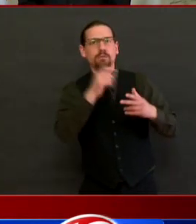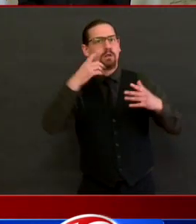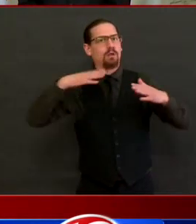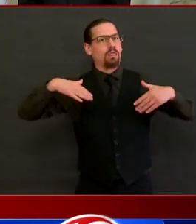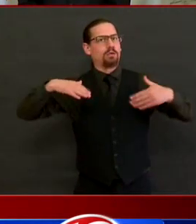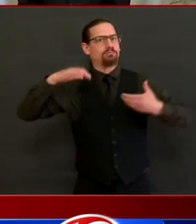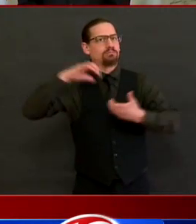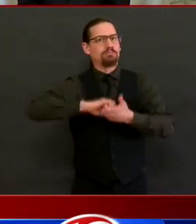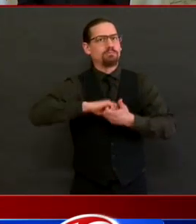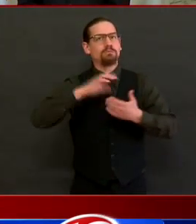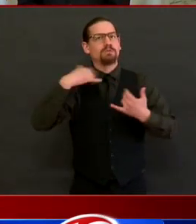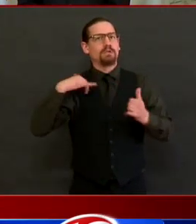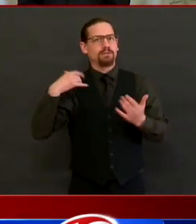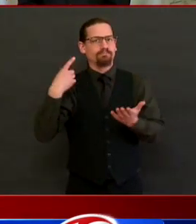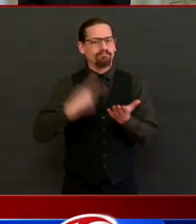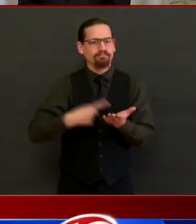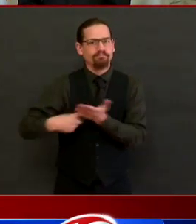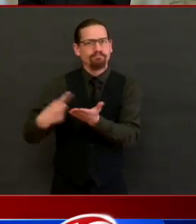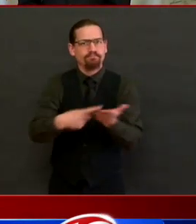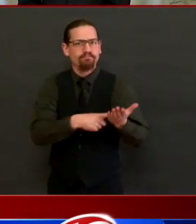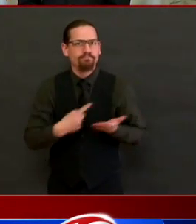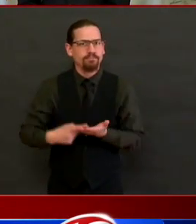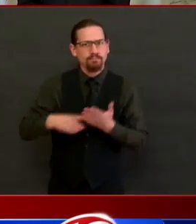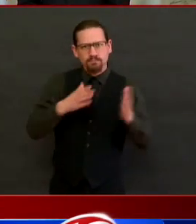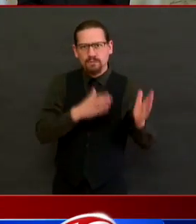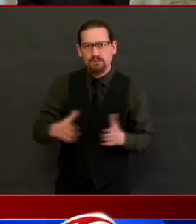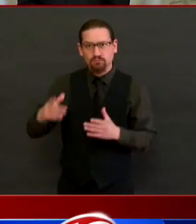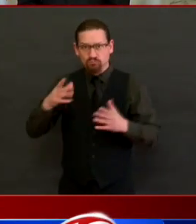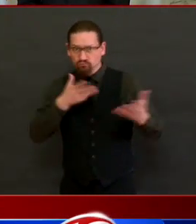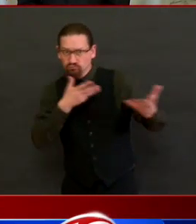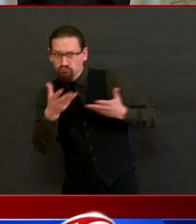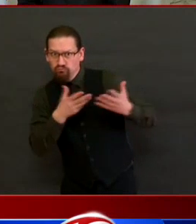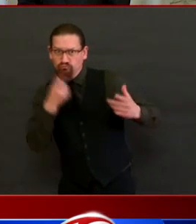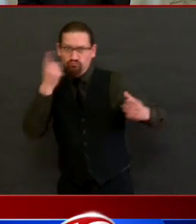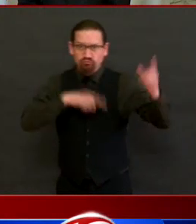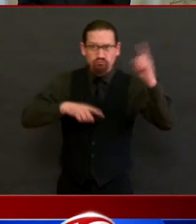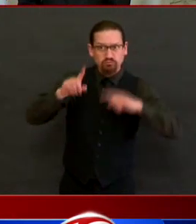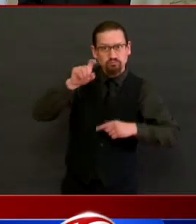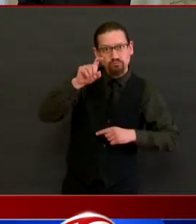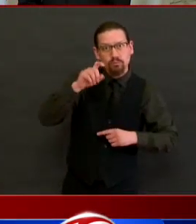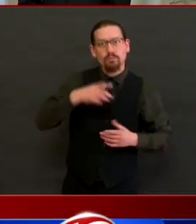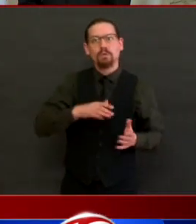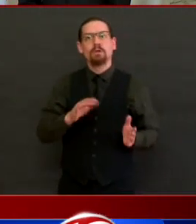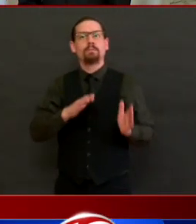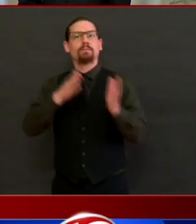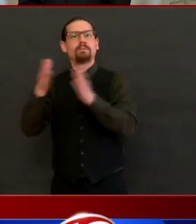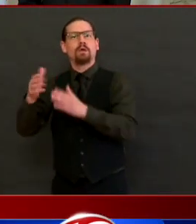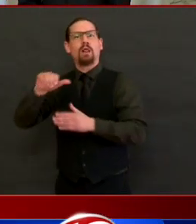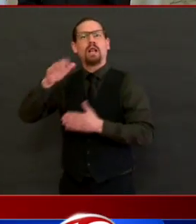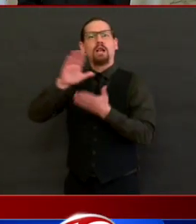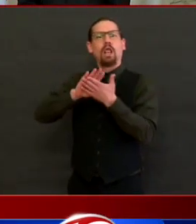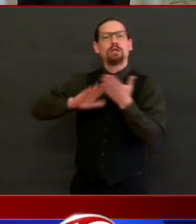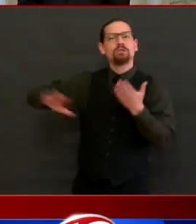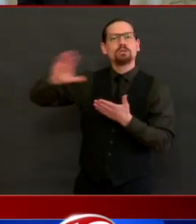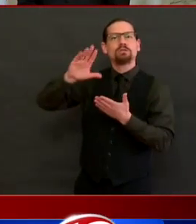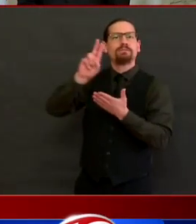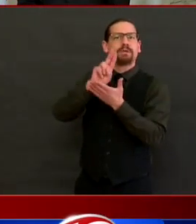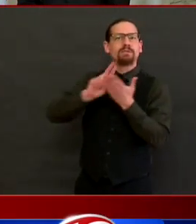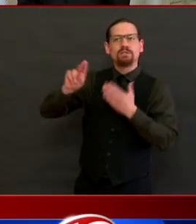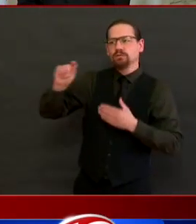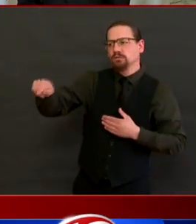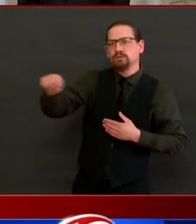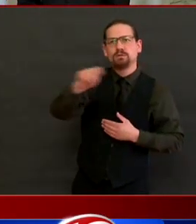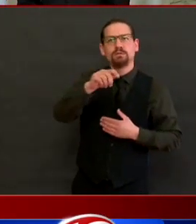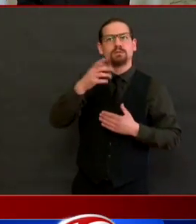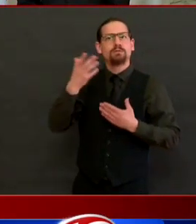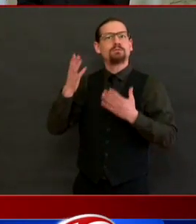so we're going to do more. We're working with our colleges and universities to discuss the possibility of using some of their